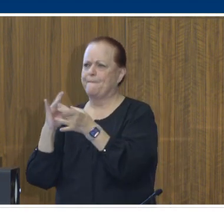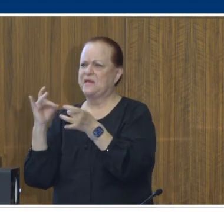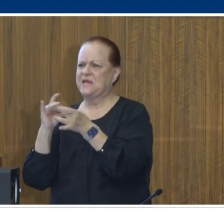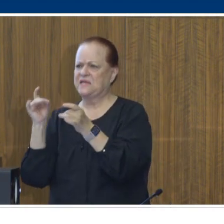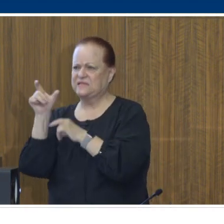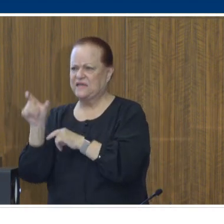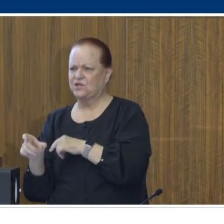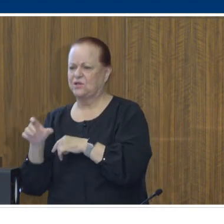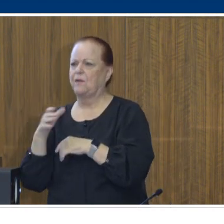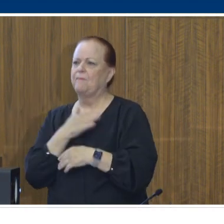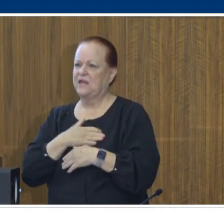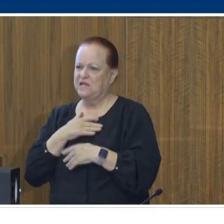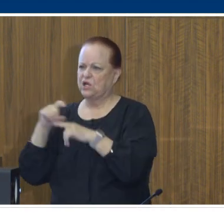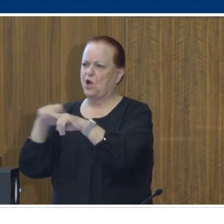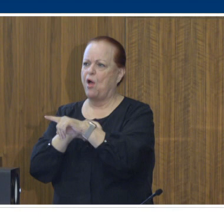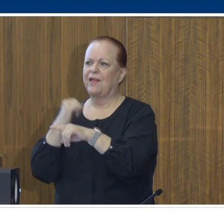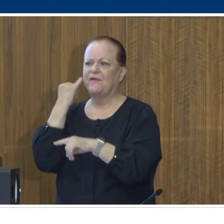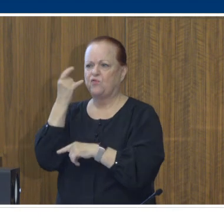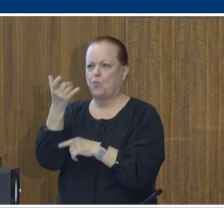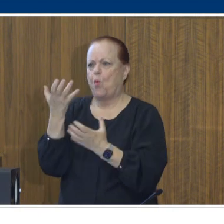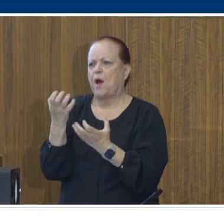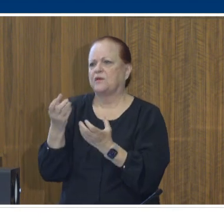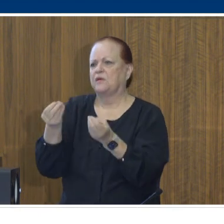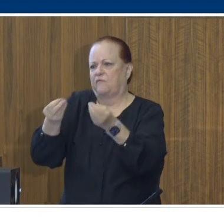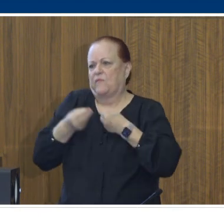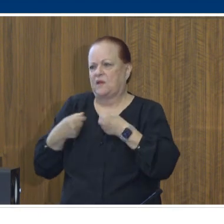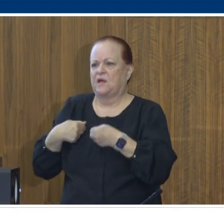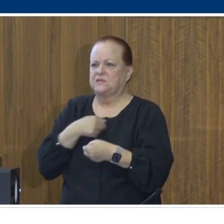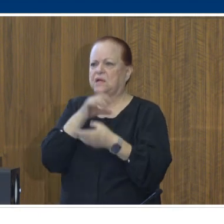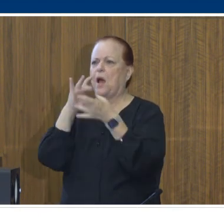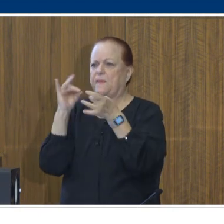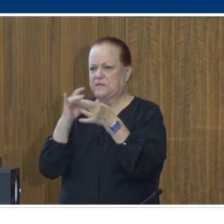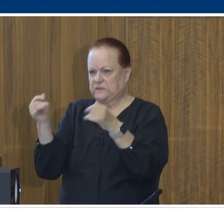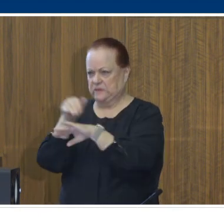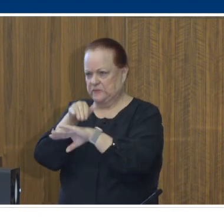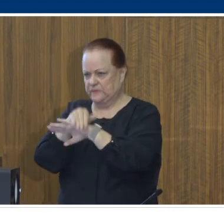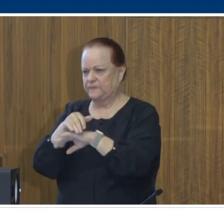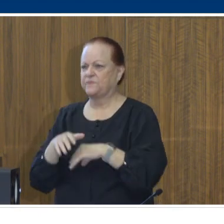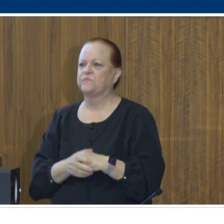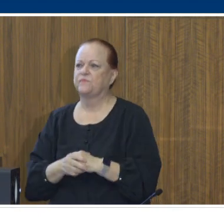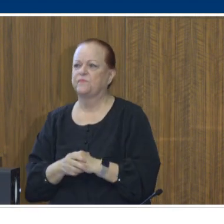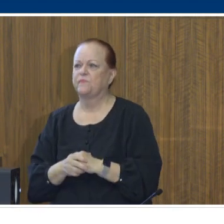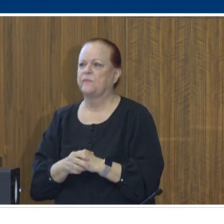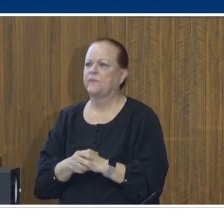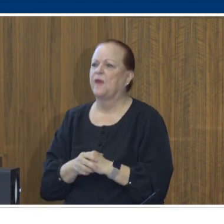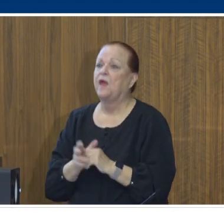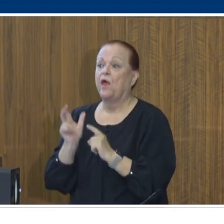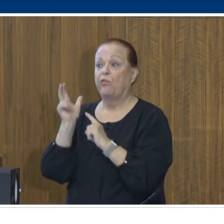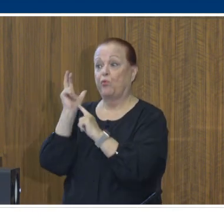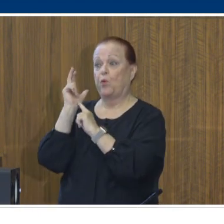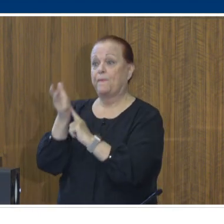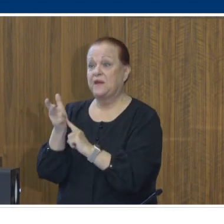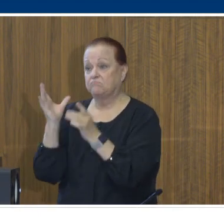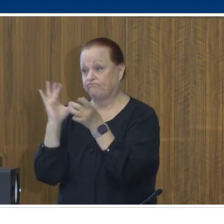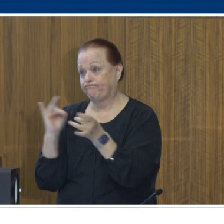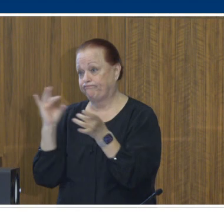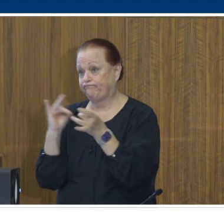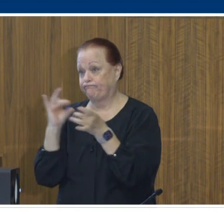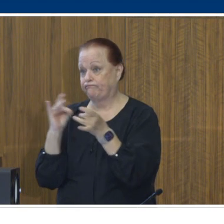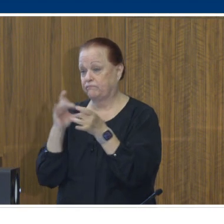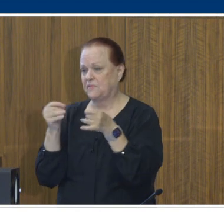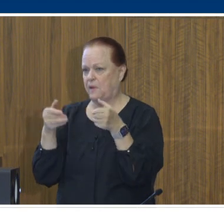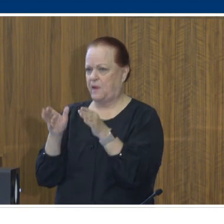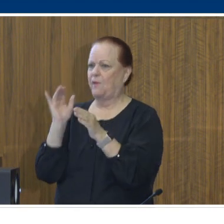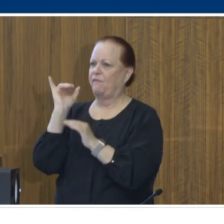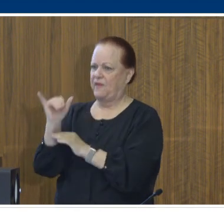if you'd like to provide comments tonight. Speakers are allotted 3 minutes if you are speaking in English. If you